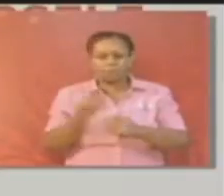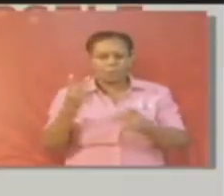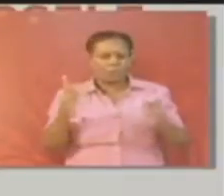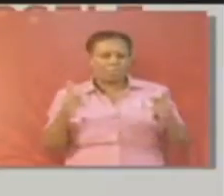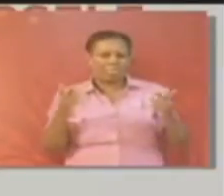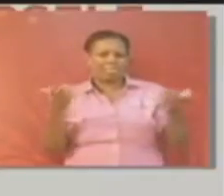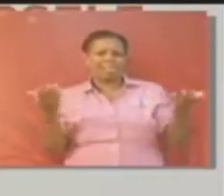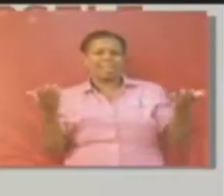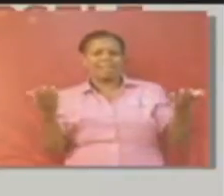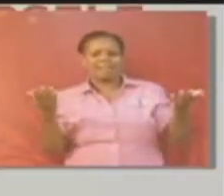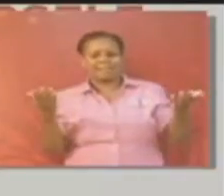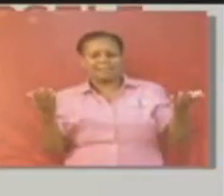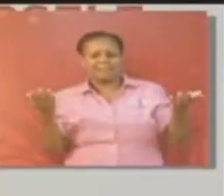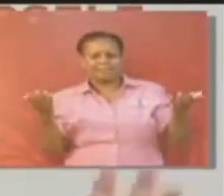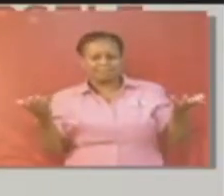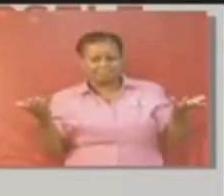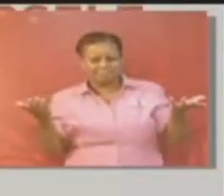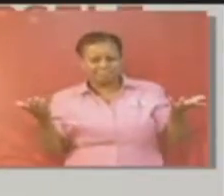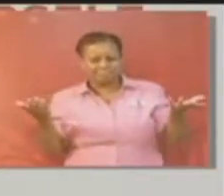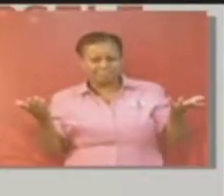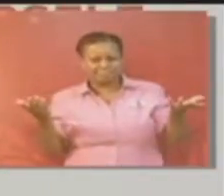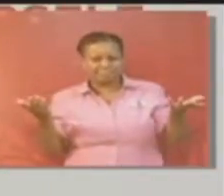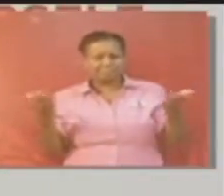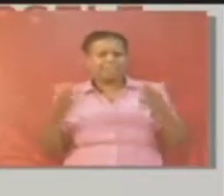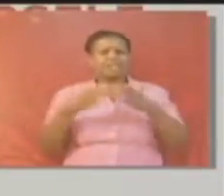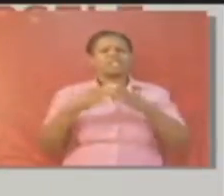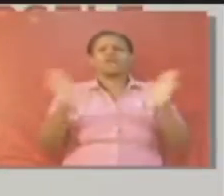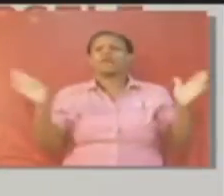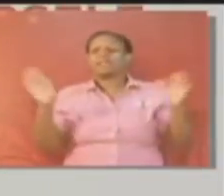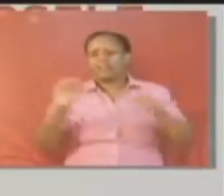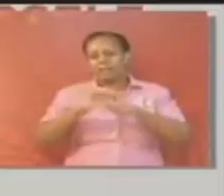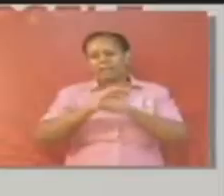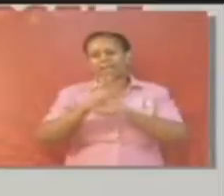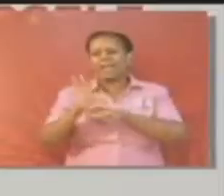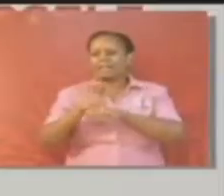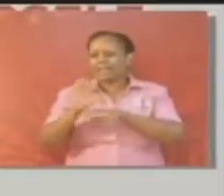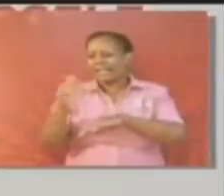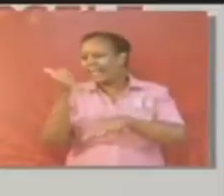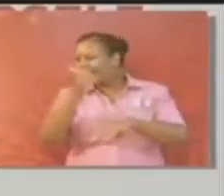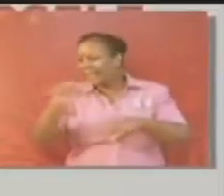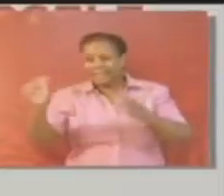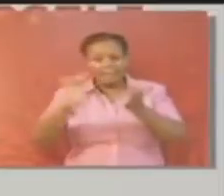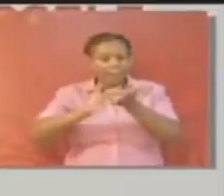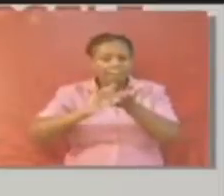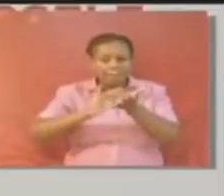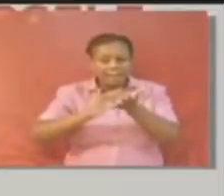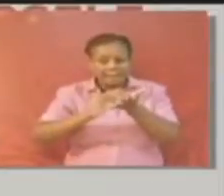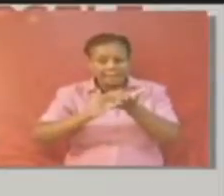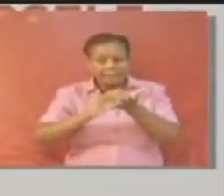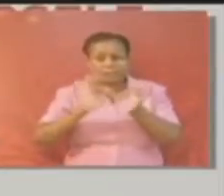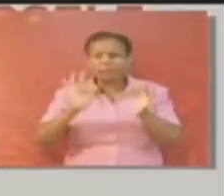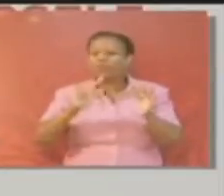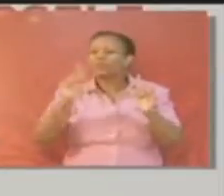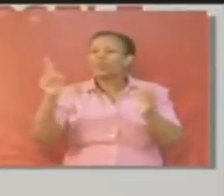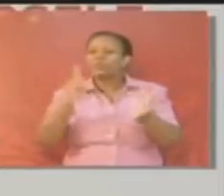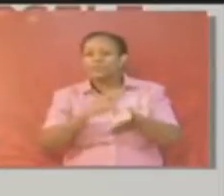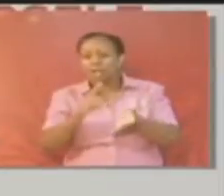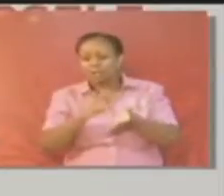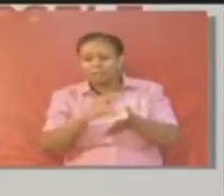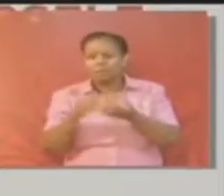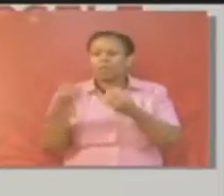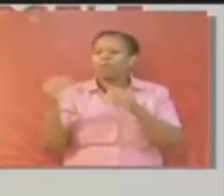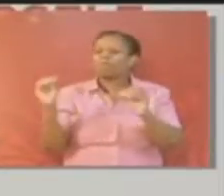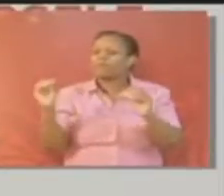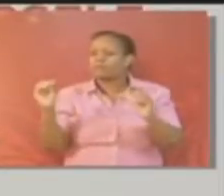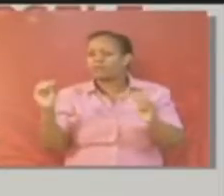So the general advice for any medicine, when you go to a doctor's office and he wants to give you a shot of penicillin, the first thing he asks you is